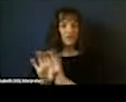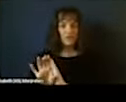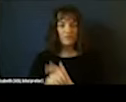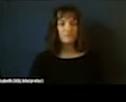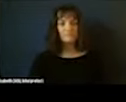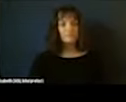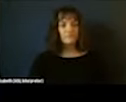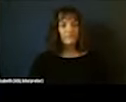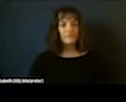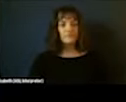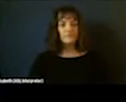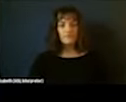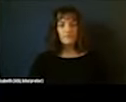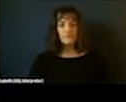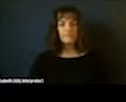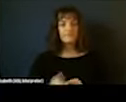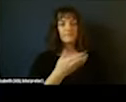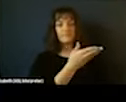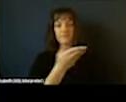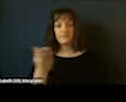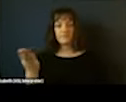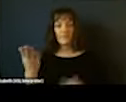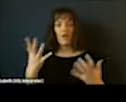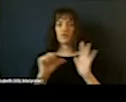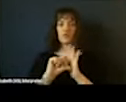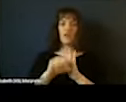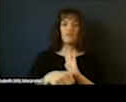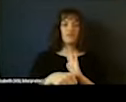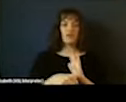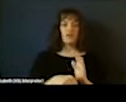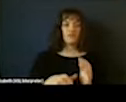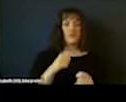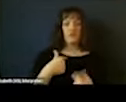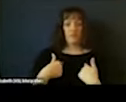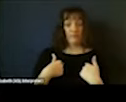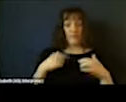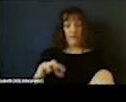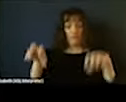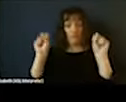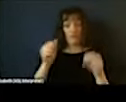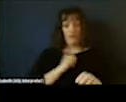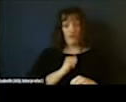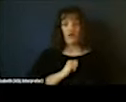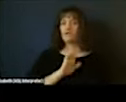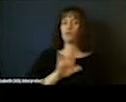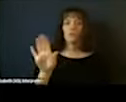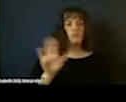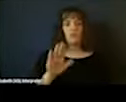And I really need to emphasize at this point, this isn't just something that I've done. This is something that I've done with the help of a lot of other people.